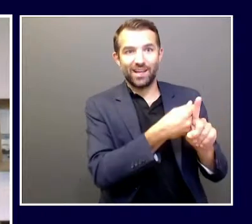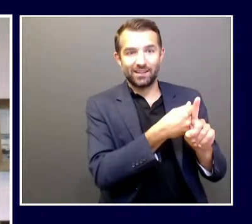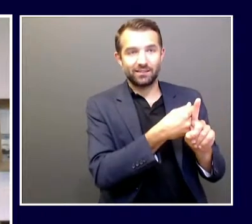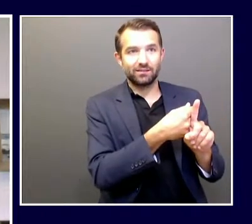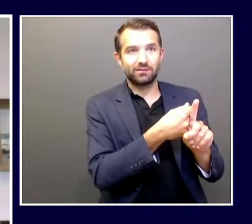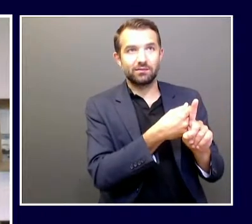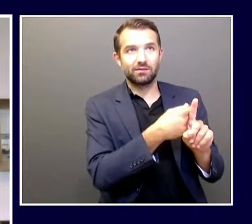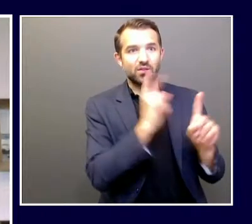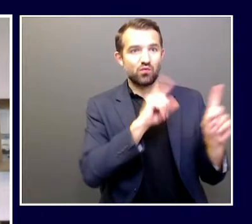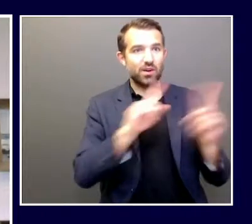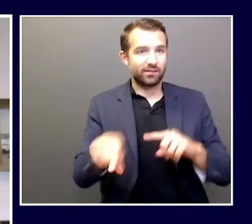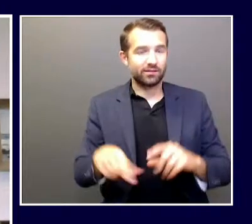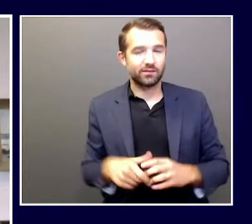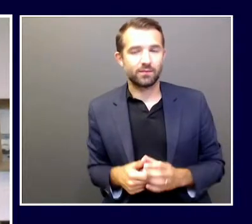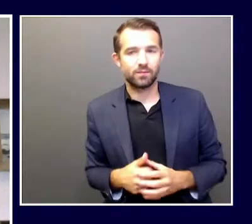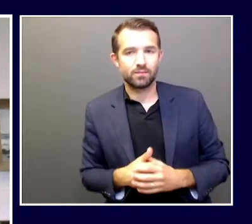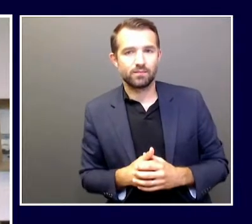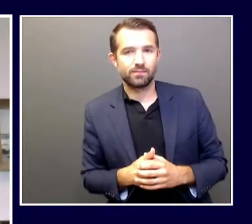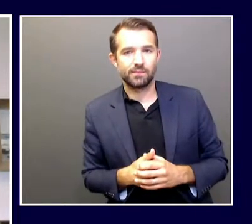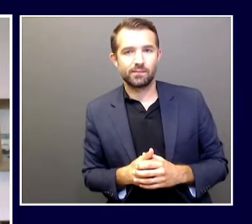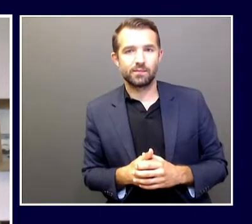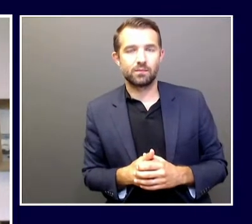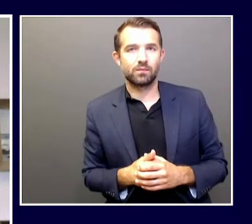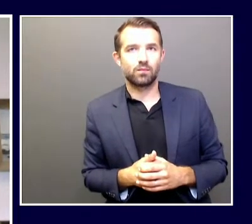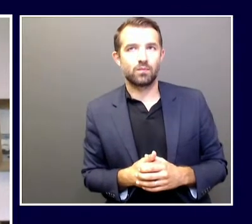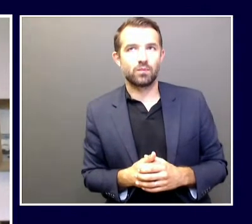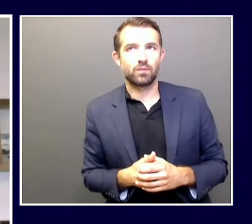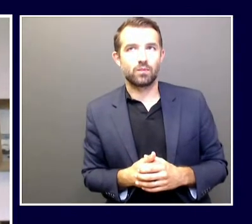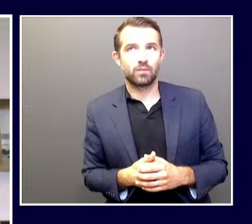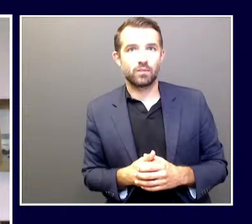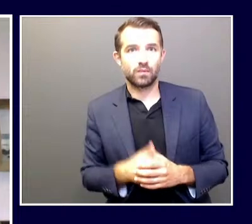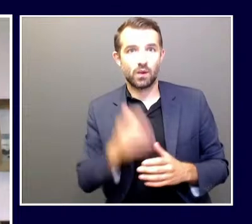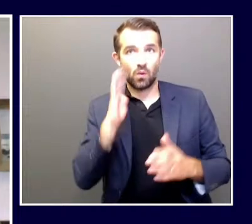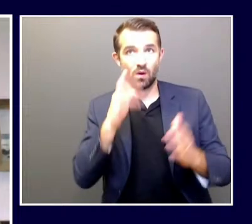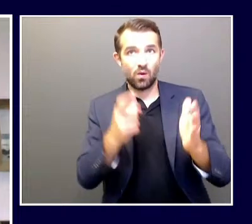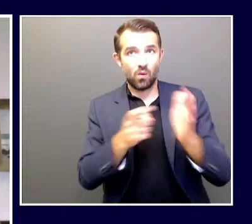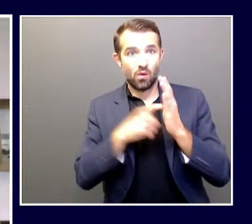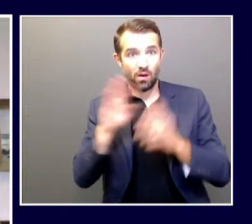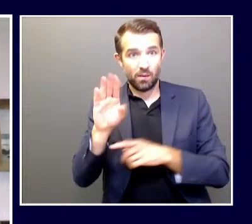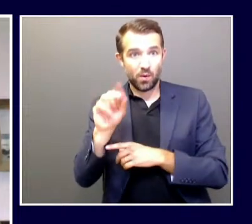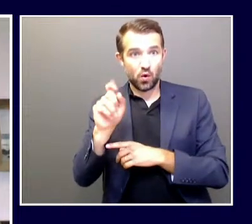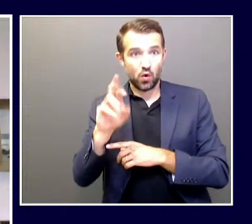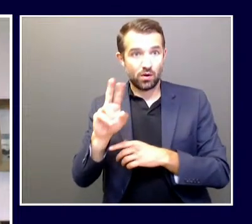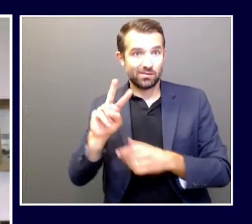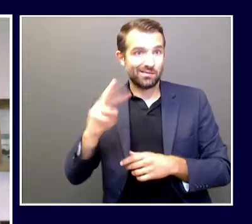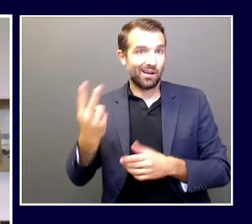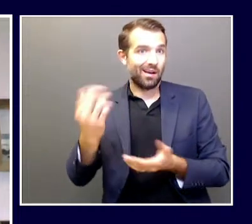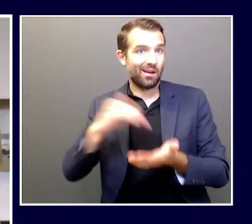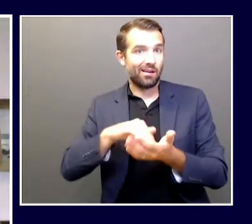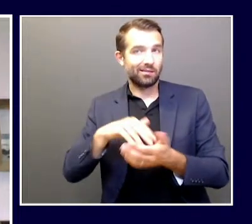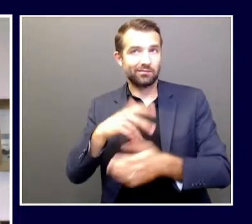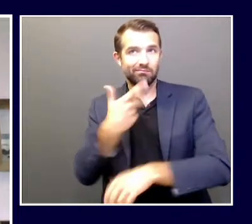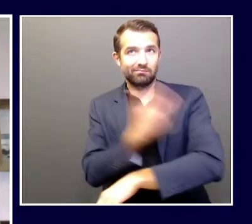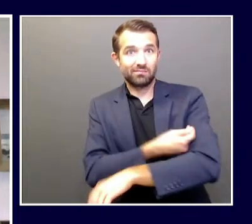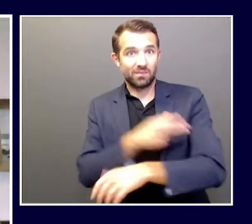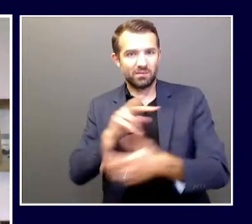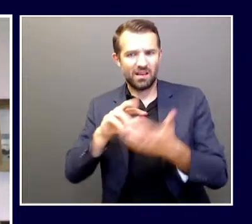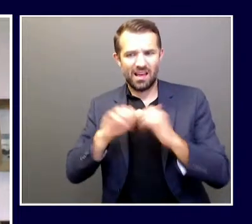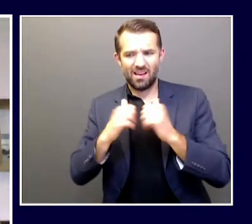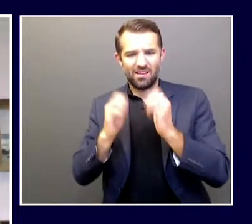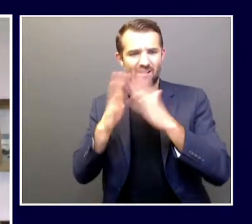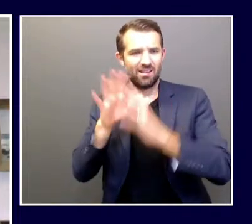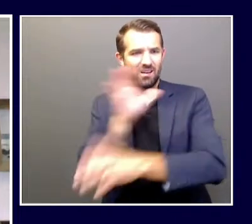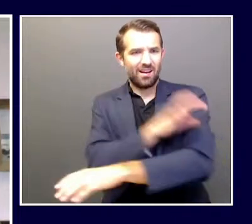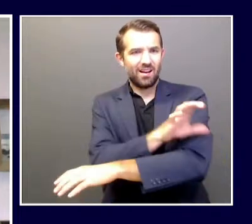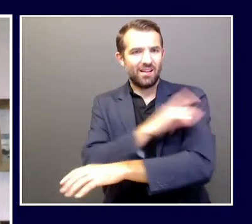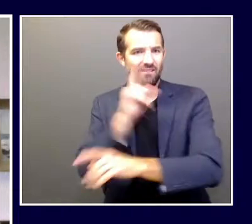to ramp up for boosters? Will those be offered in a clinic kind of program like the original vaccines were to start? Yeah. I'm glad